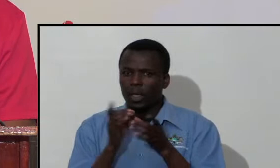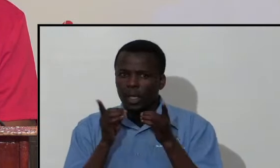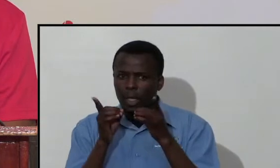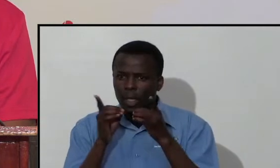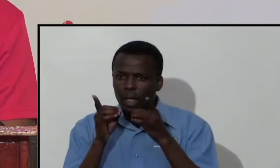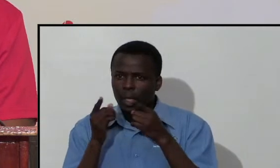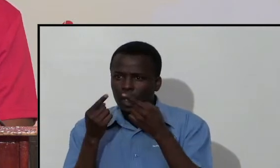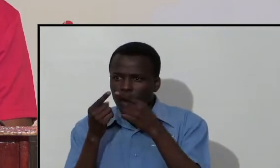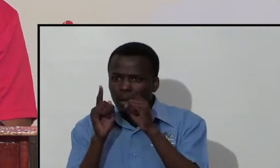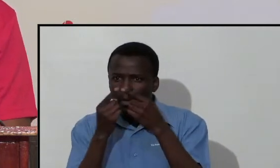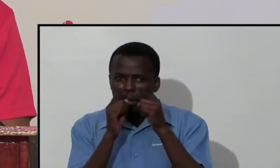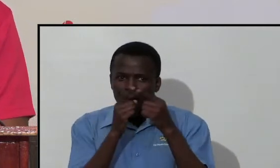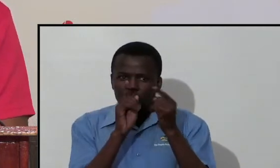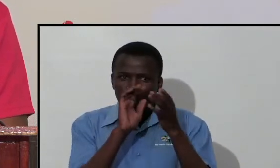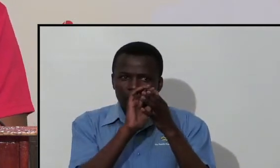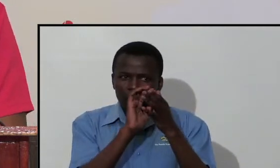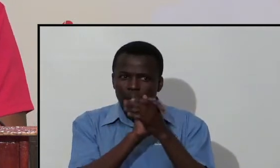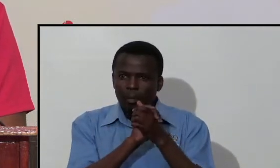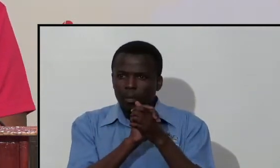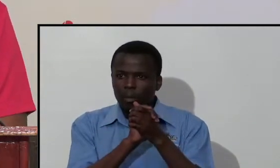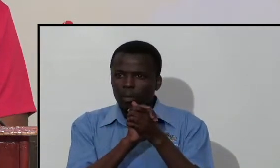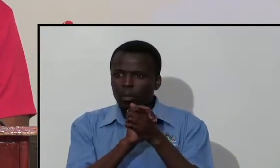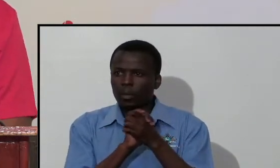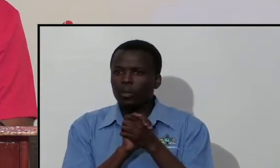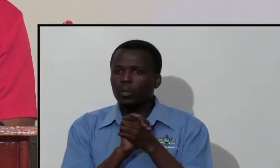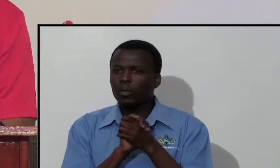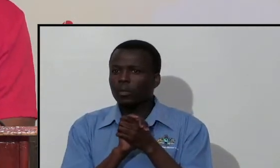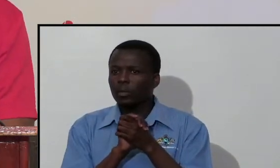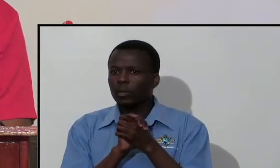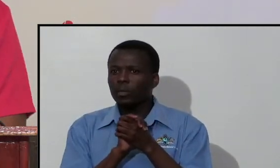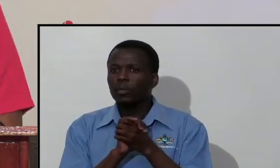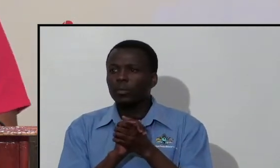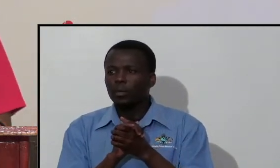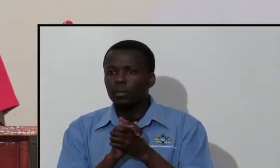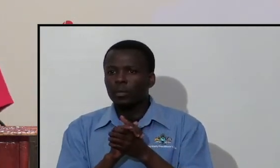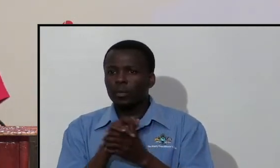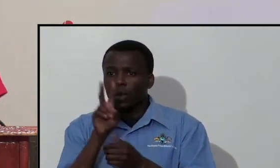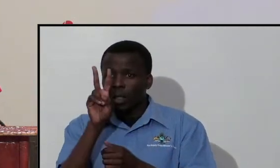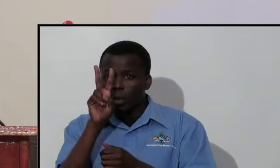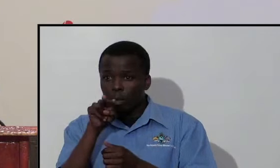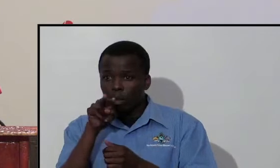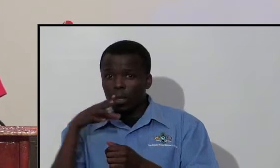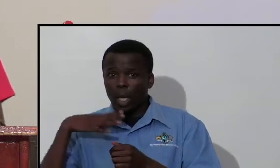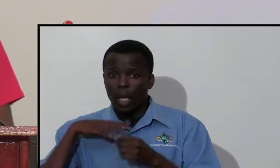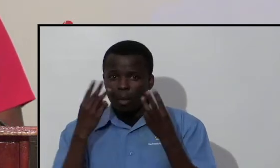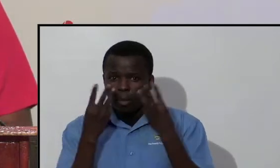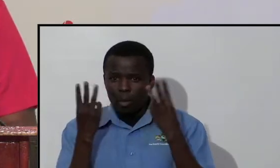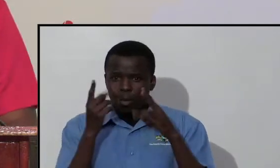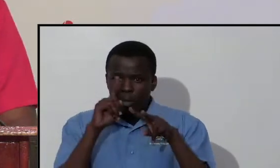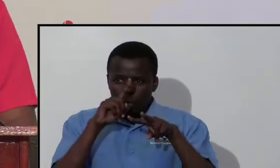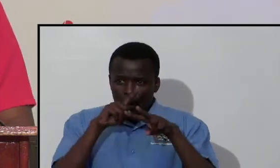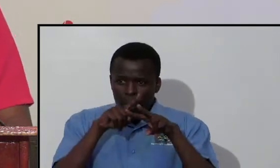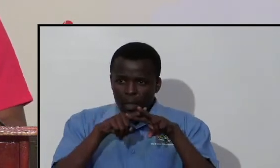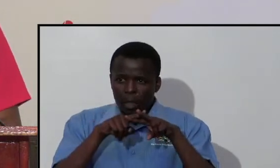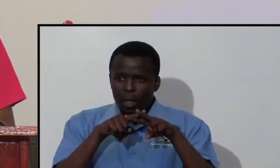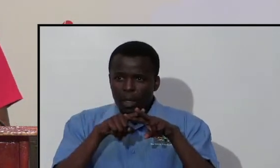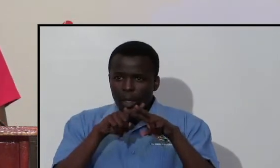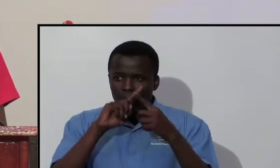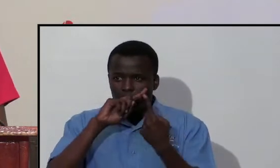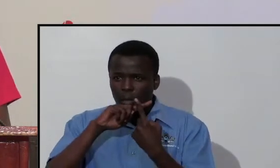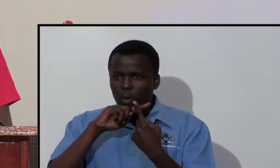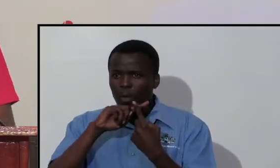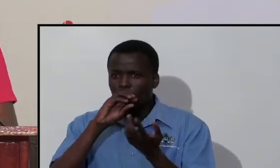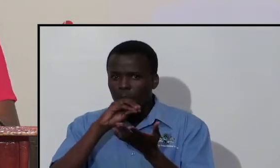sectors that we are working with. And let me also recognize people living with HIV, the civil